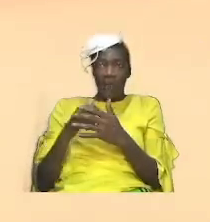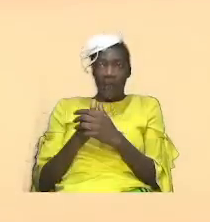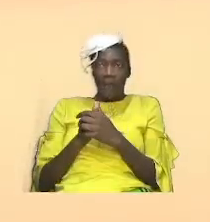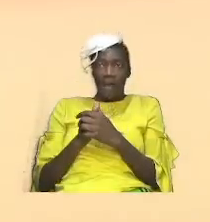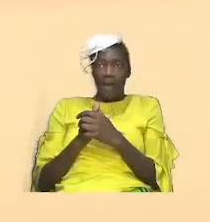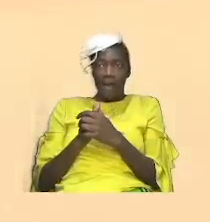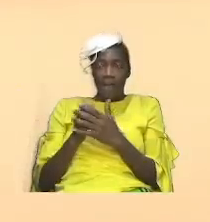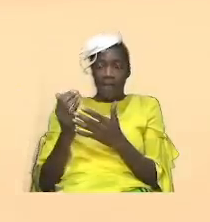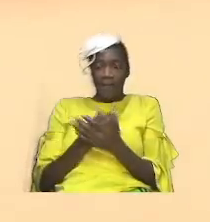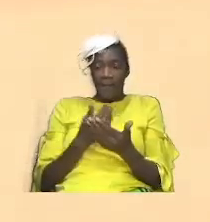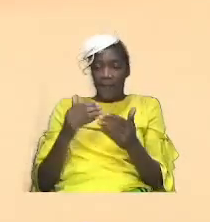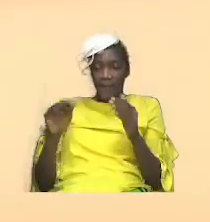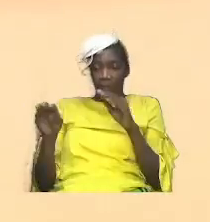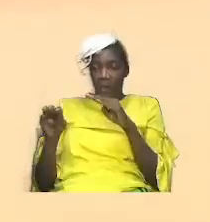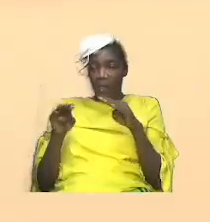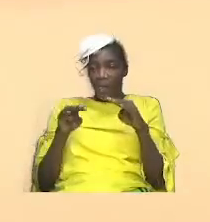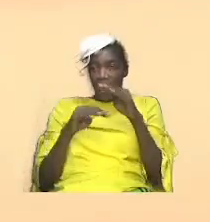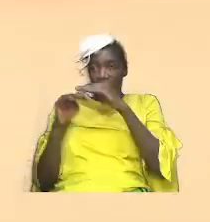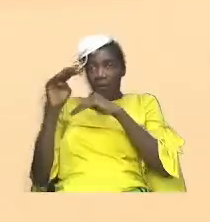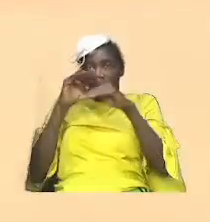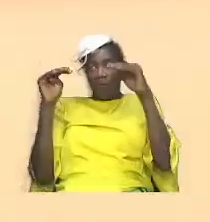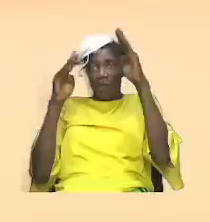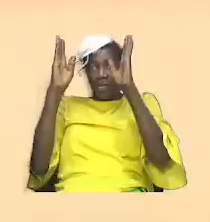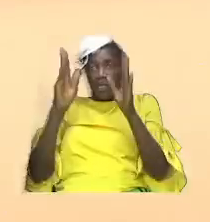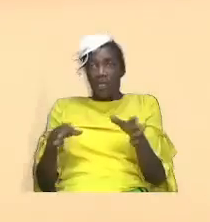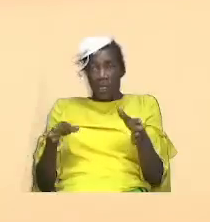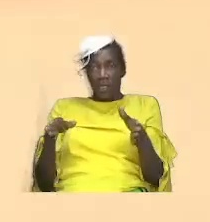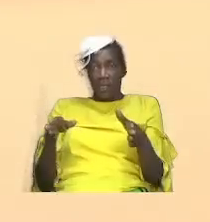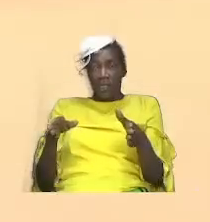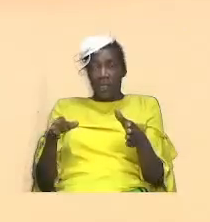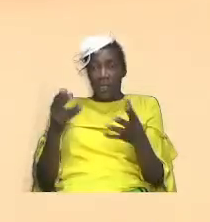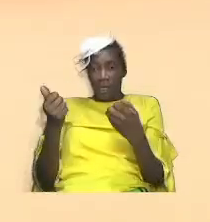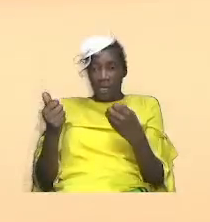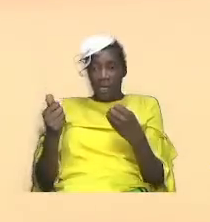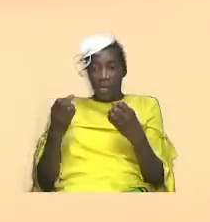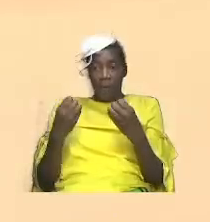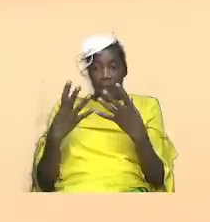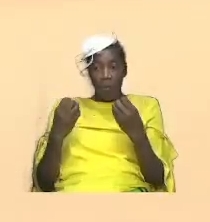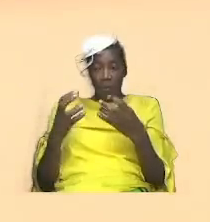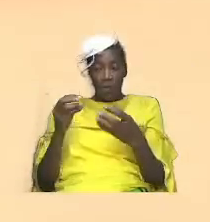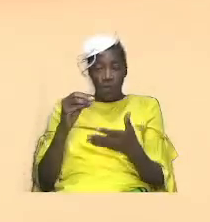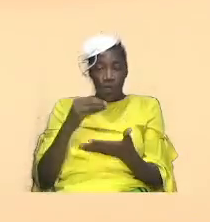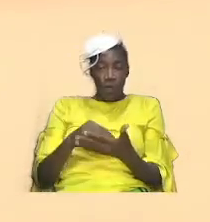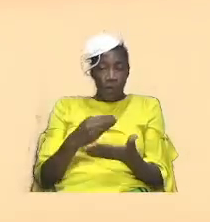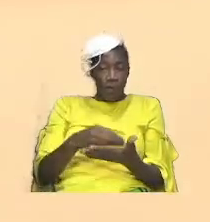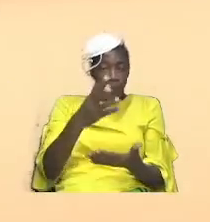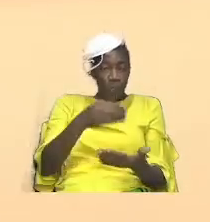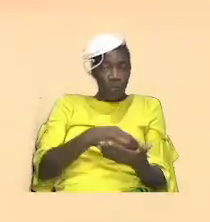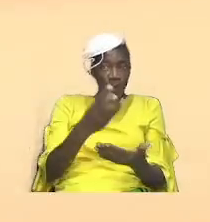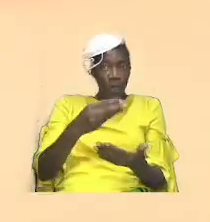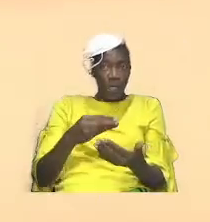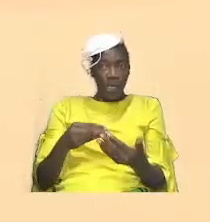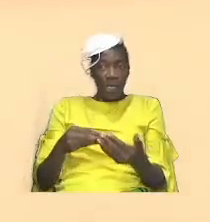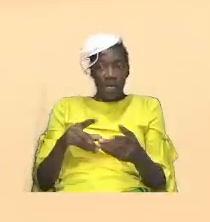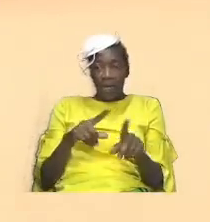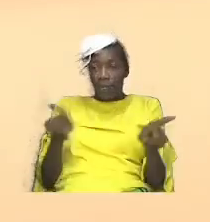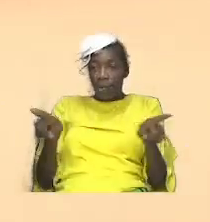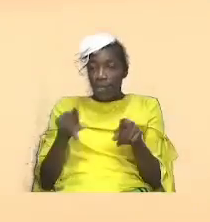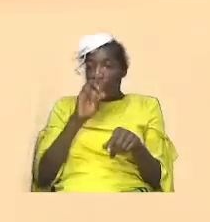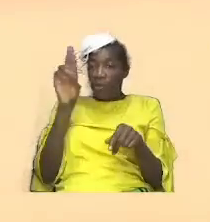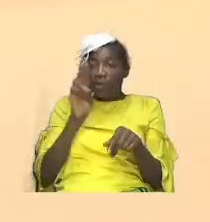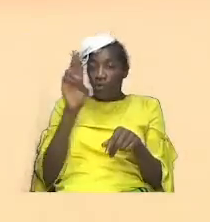that. They get $1 million to build $1 million structure and them take $500,000,